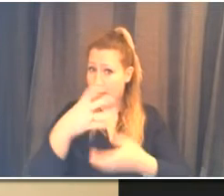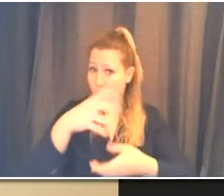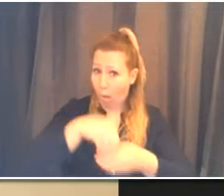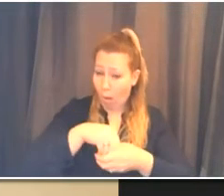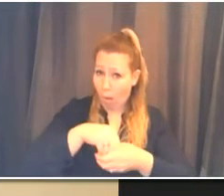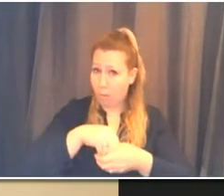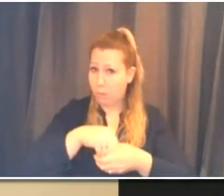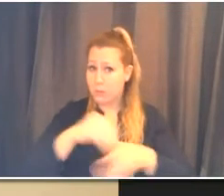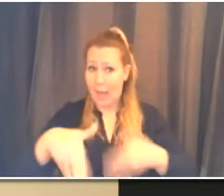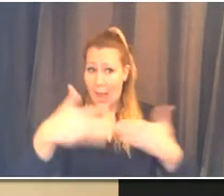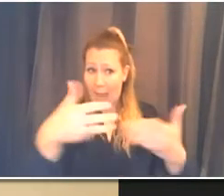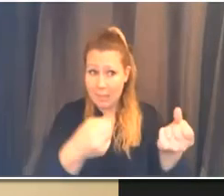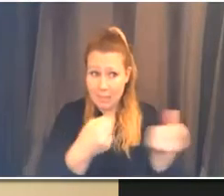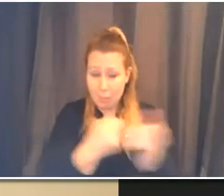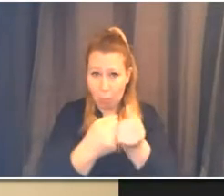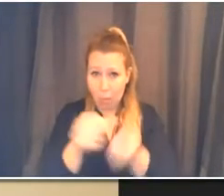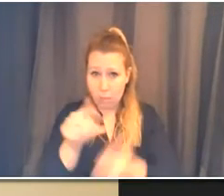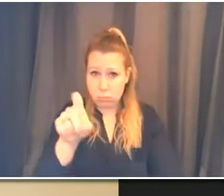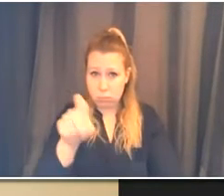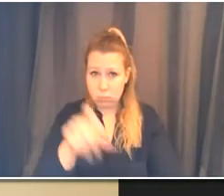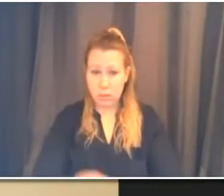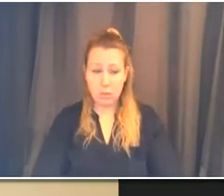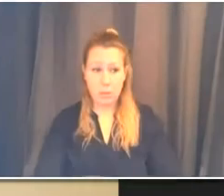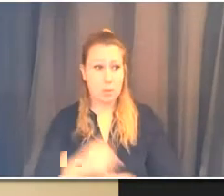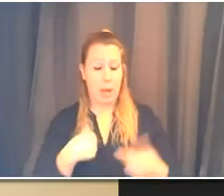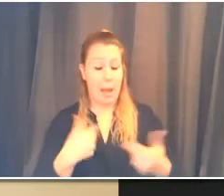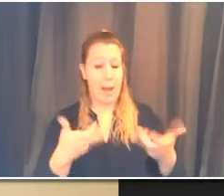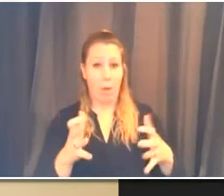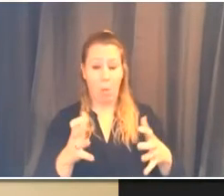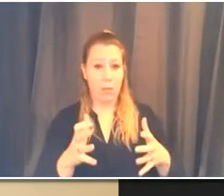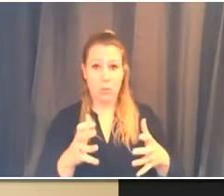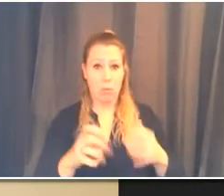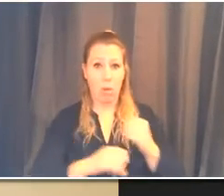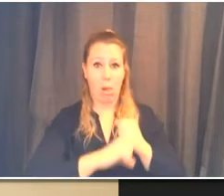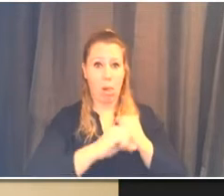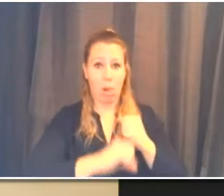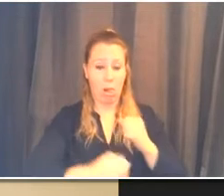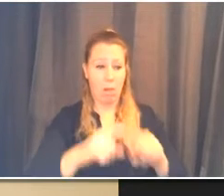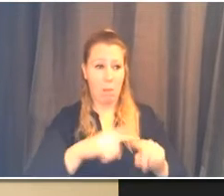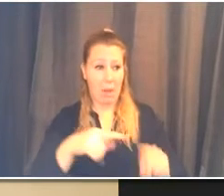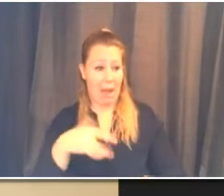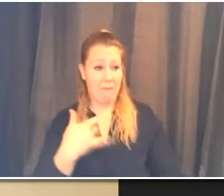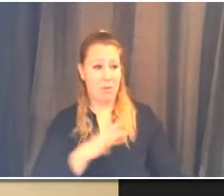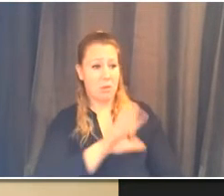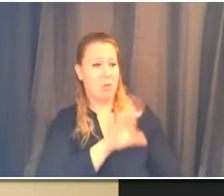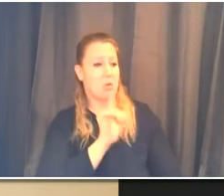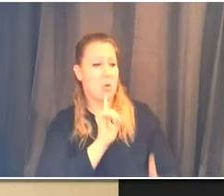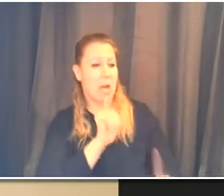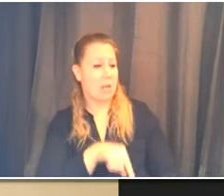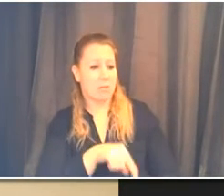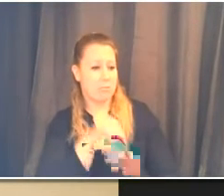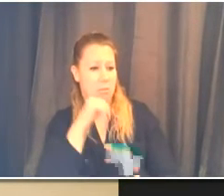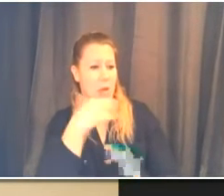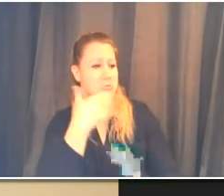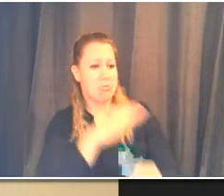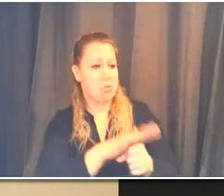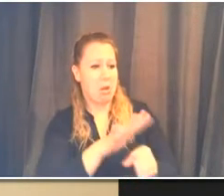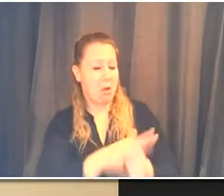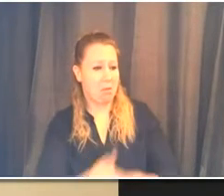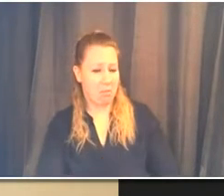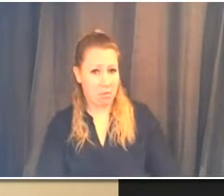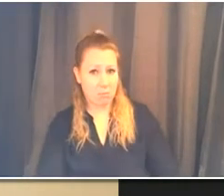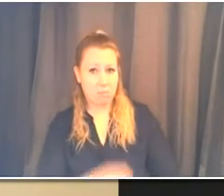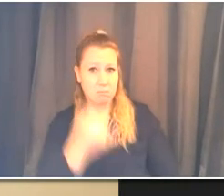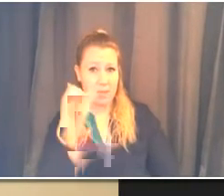those positions uh we endangered lives in our in our city and that's and there's a direct correlation